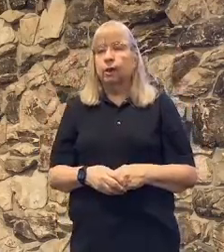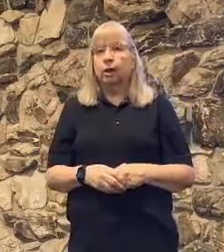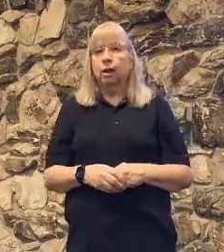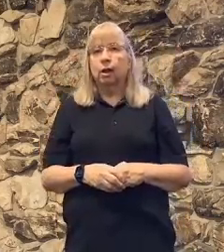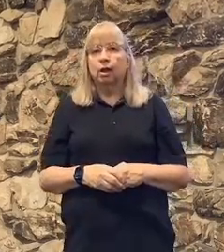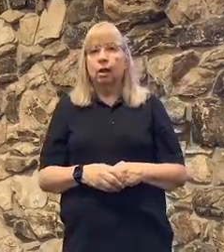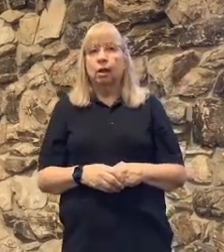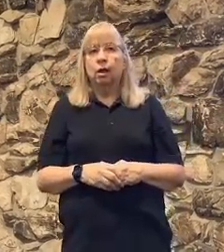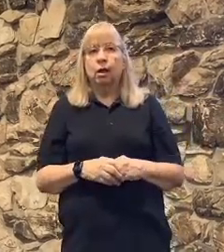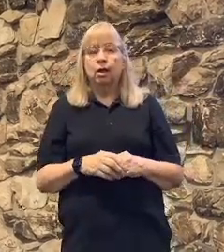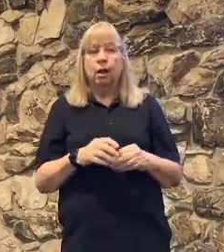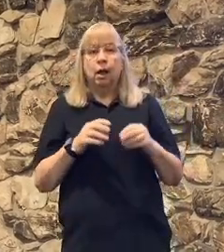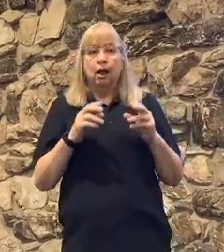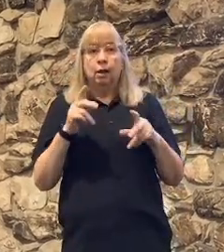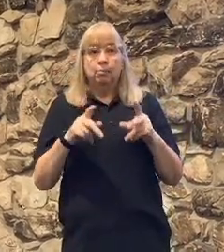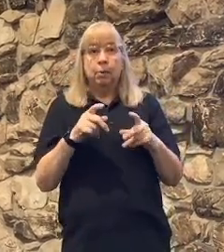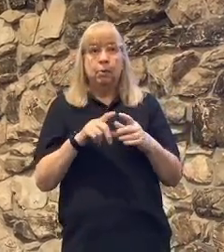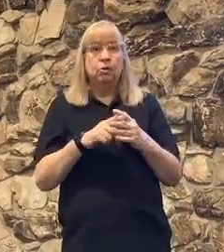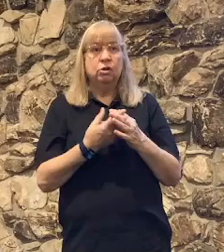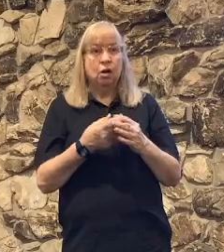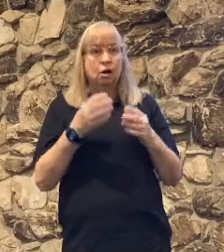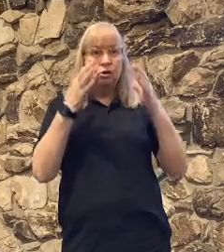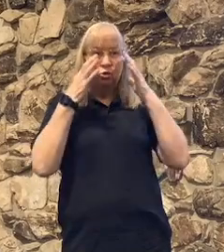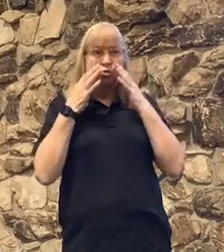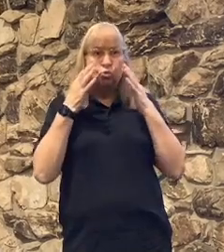And the people start to cry.